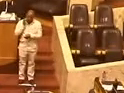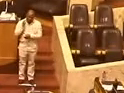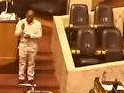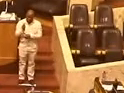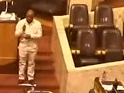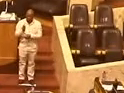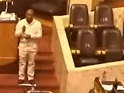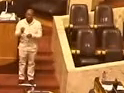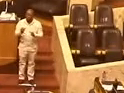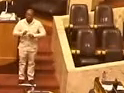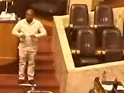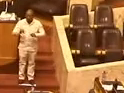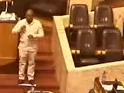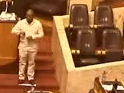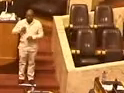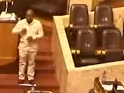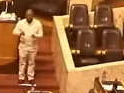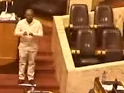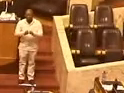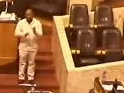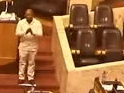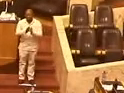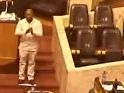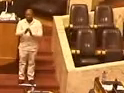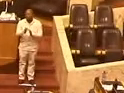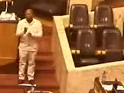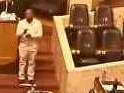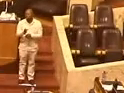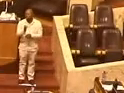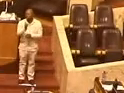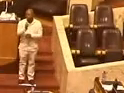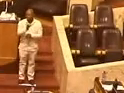from gravel to surface standard of road